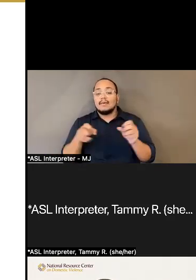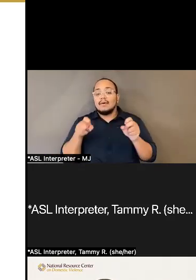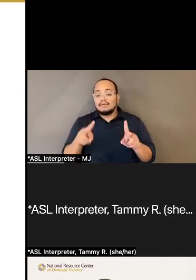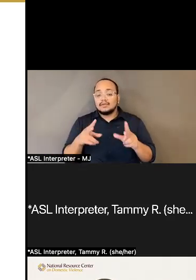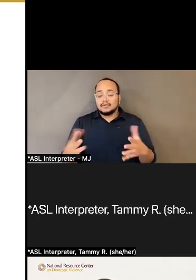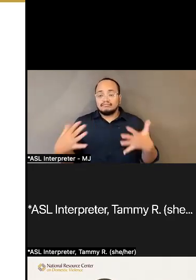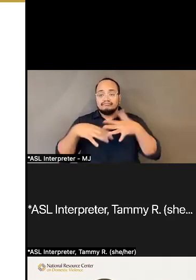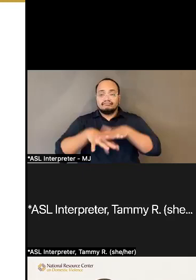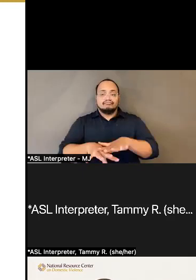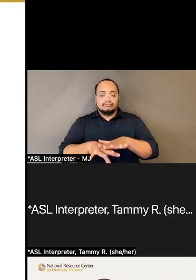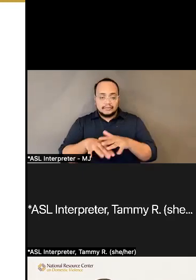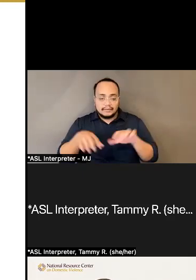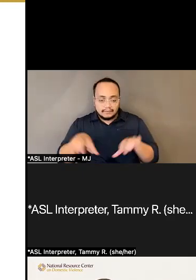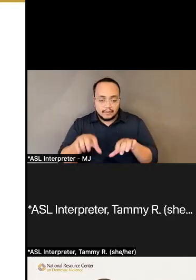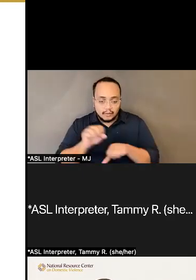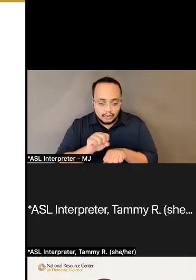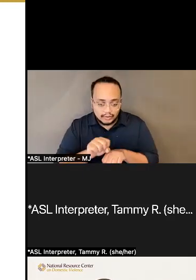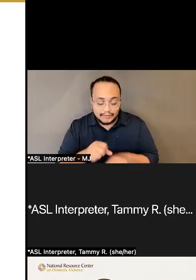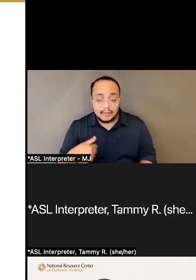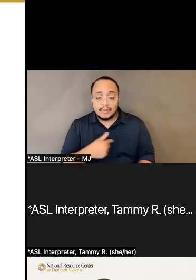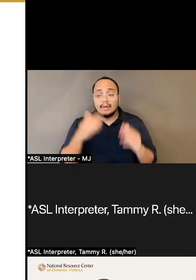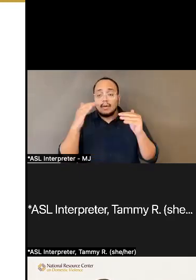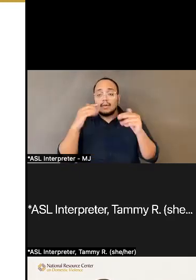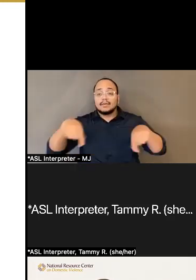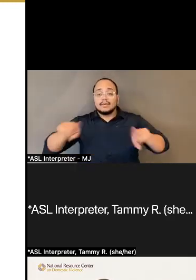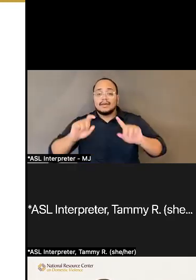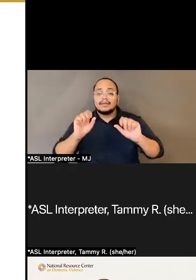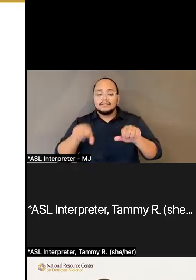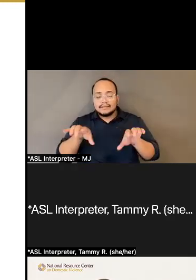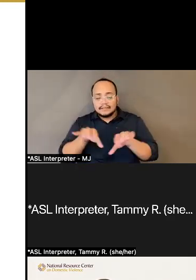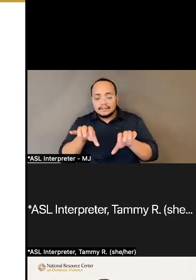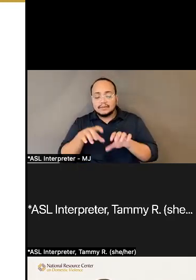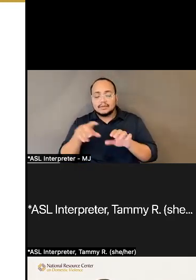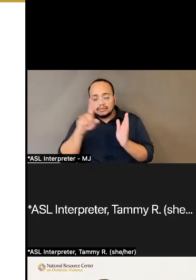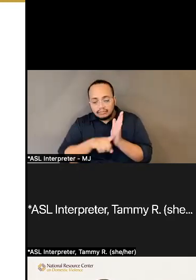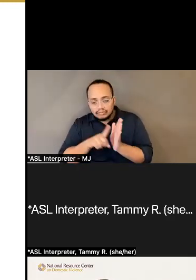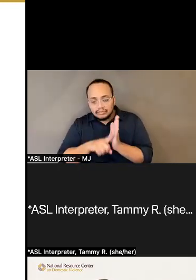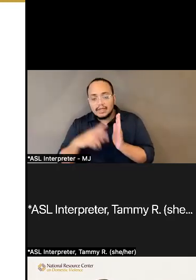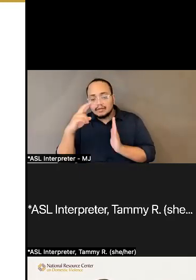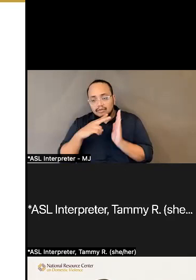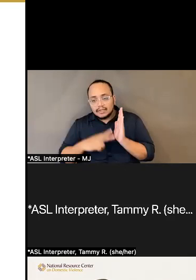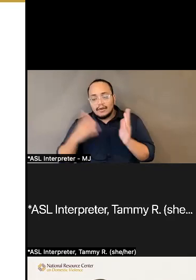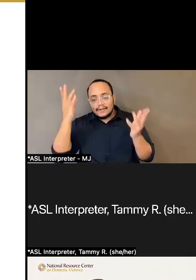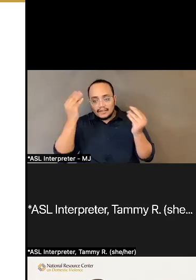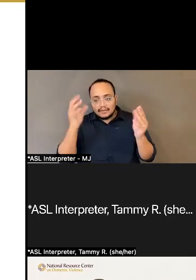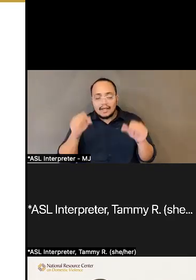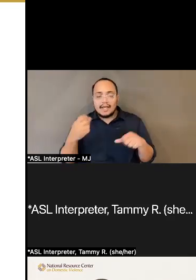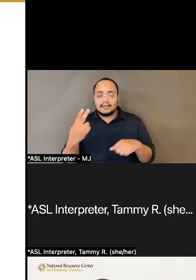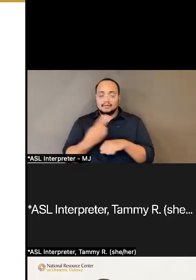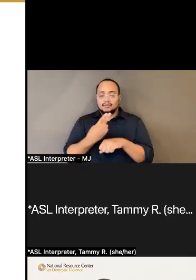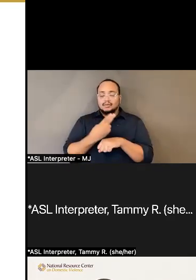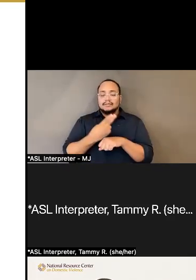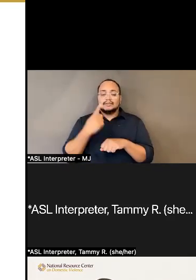We hope that you can dig further into all of this information and use it to support